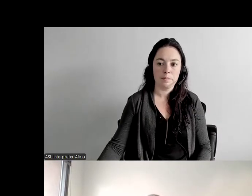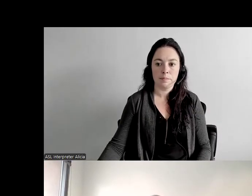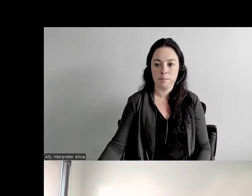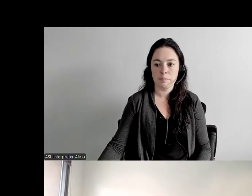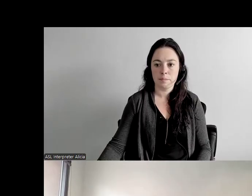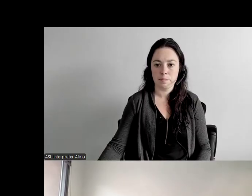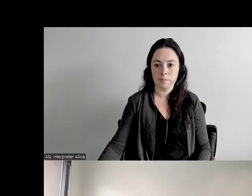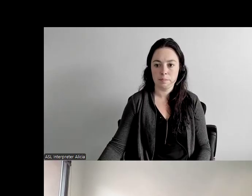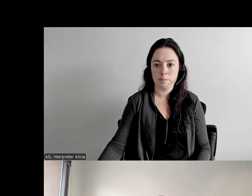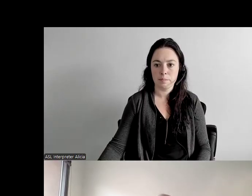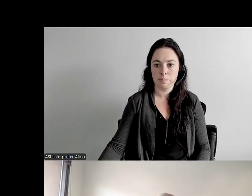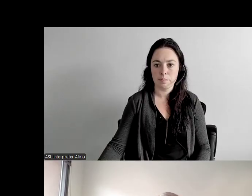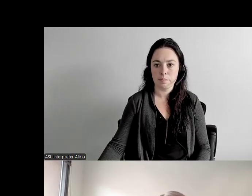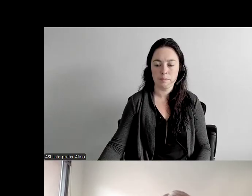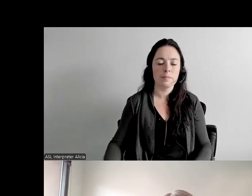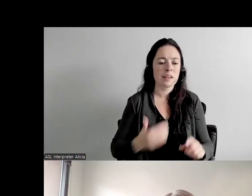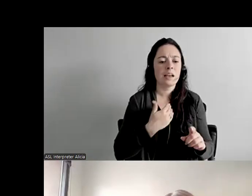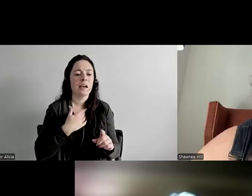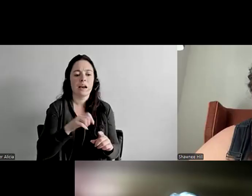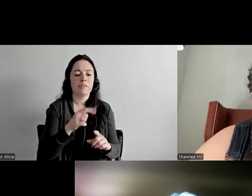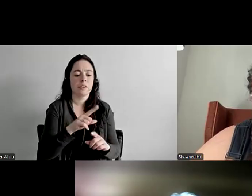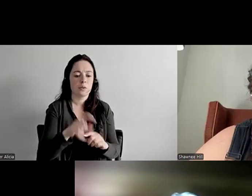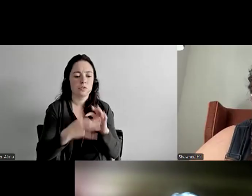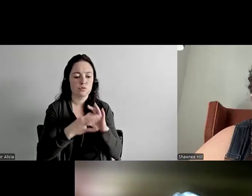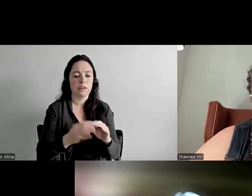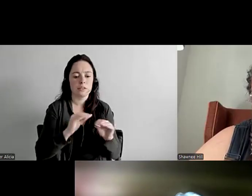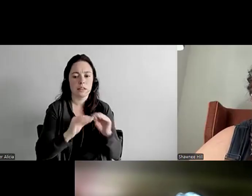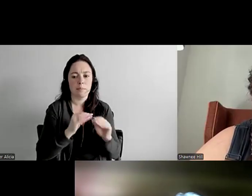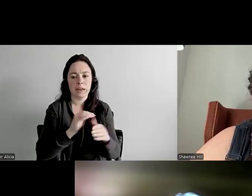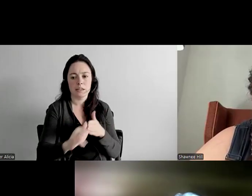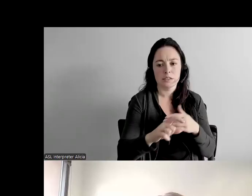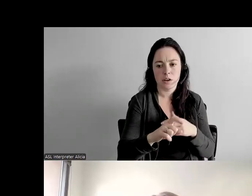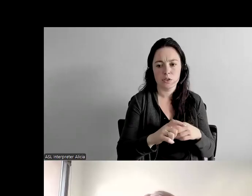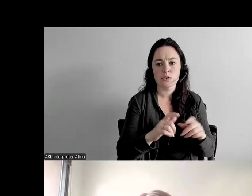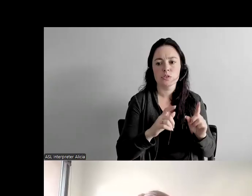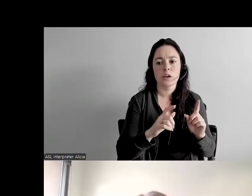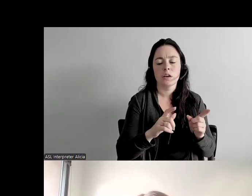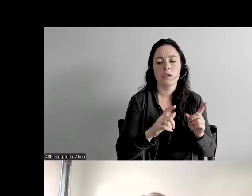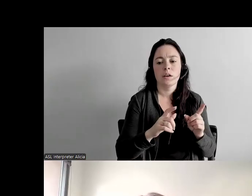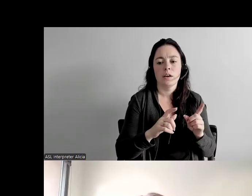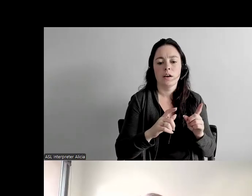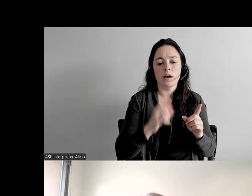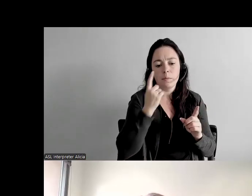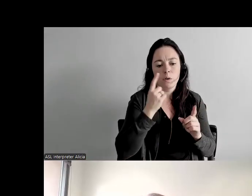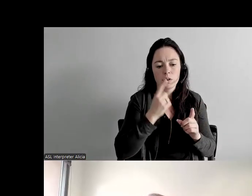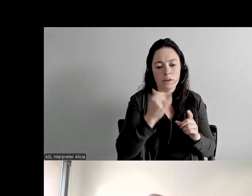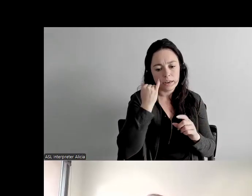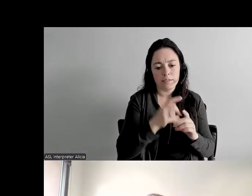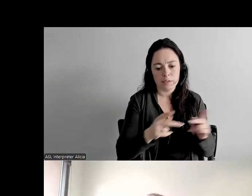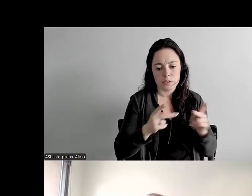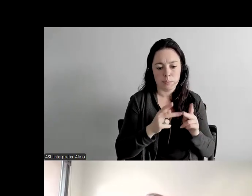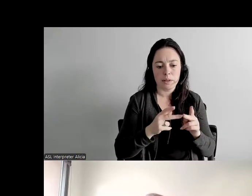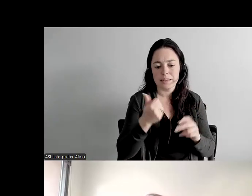I have another question about the maintenance dollars in that, is there a place in which